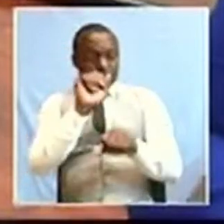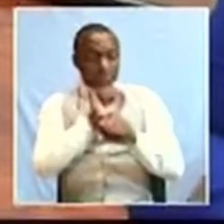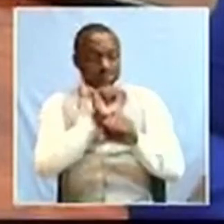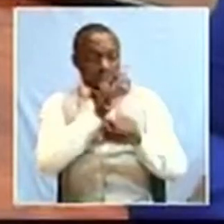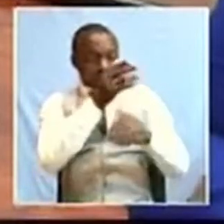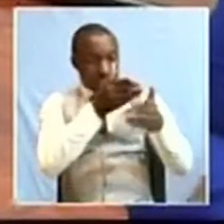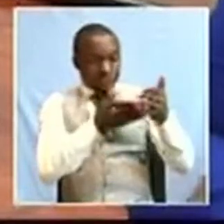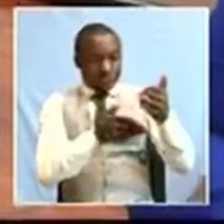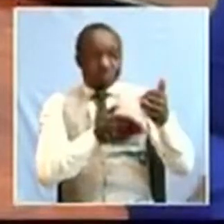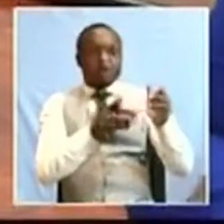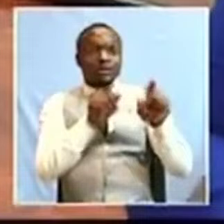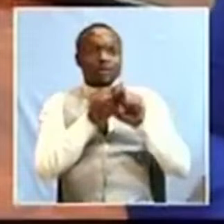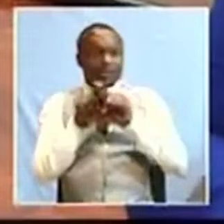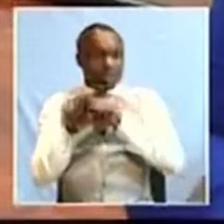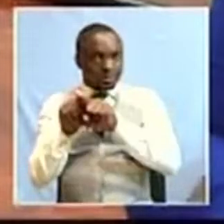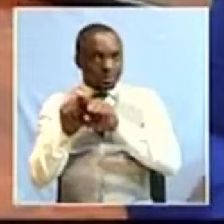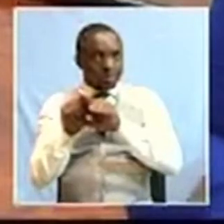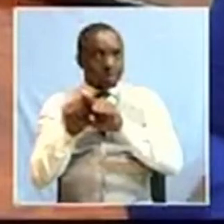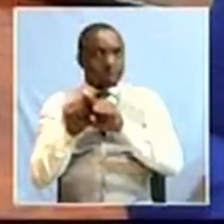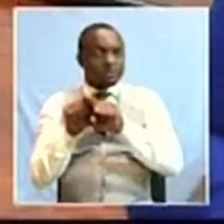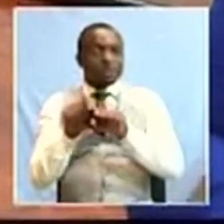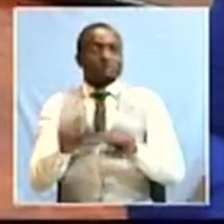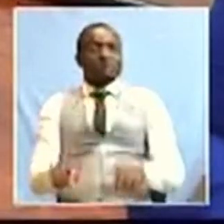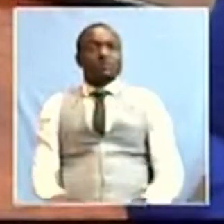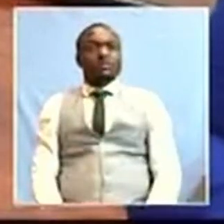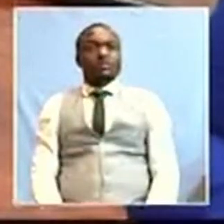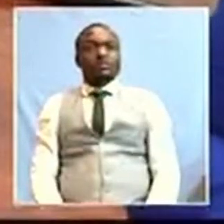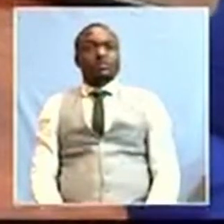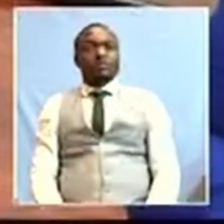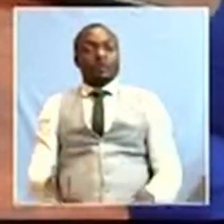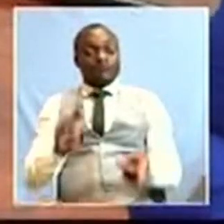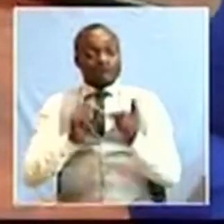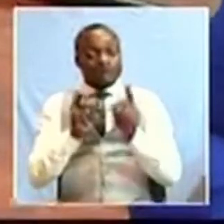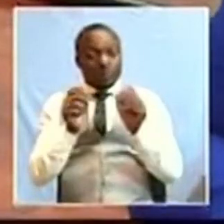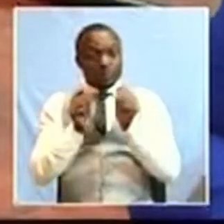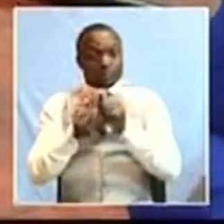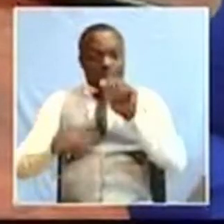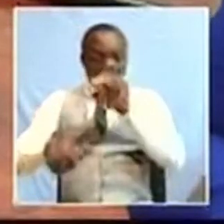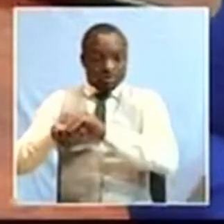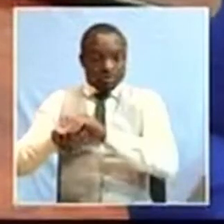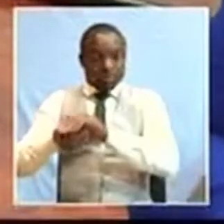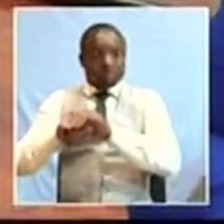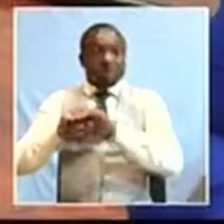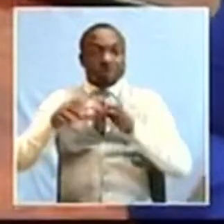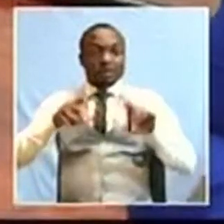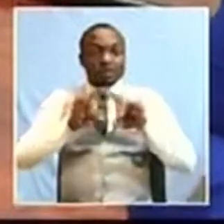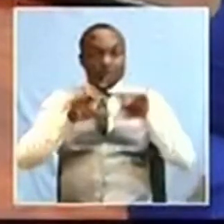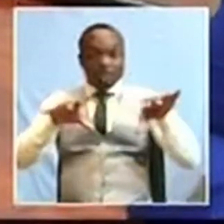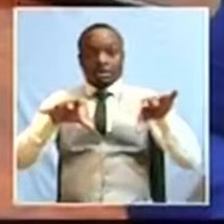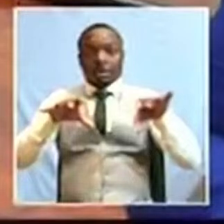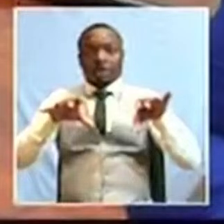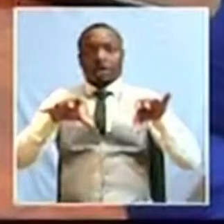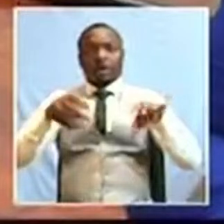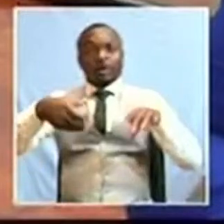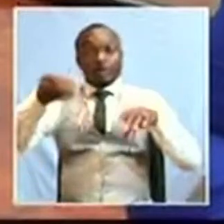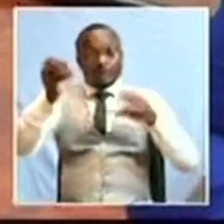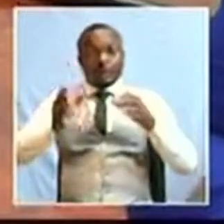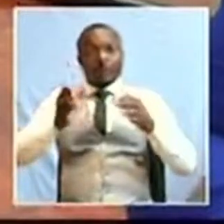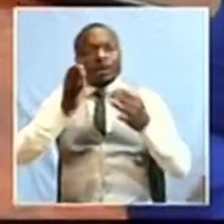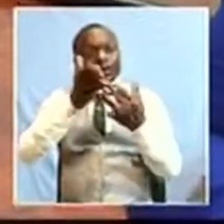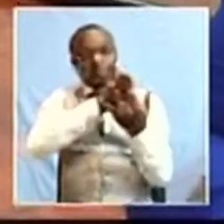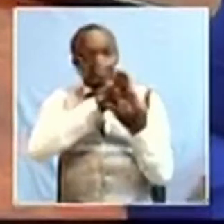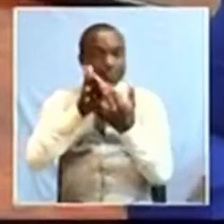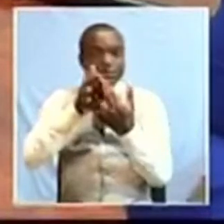and has also partnered with the private landowner to subdivide farm and